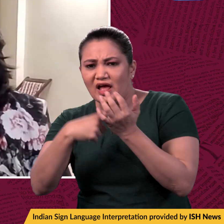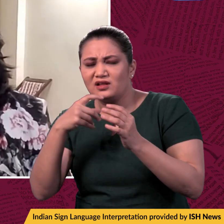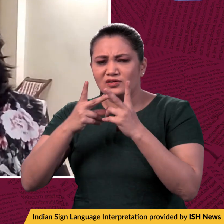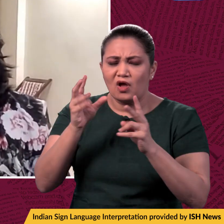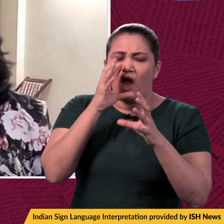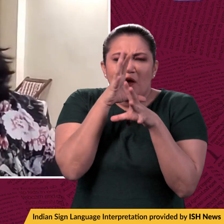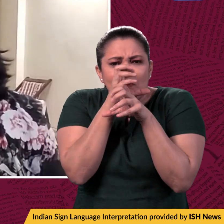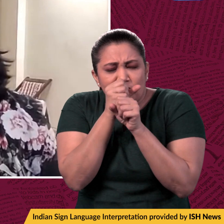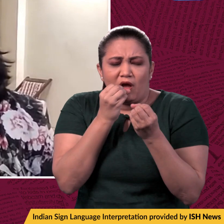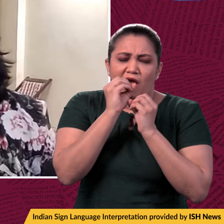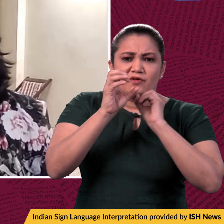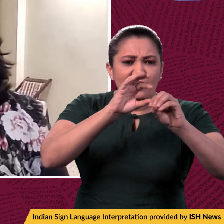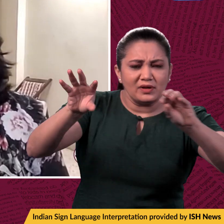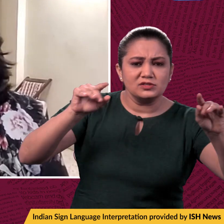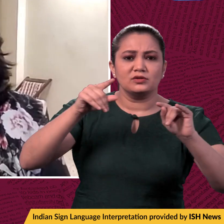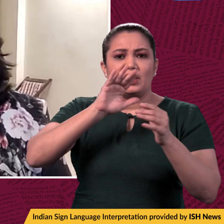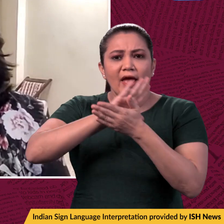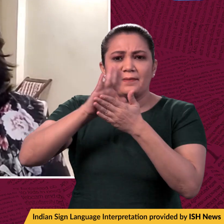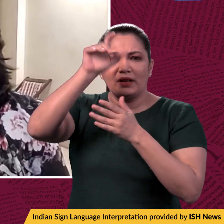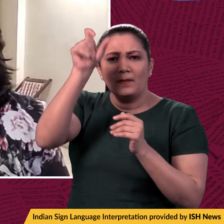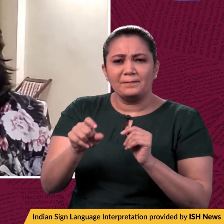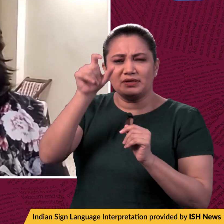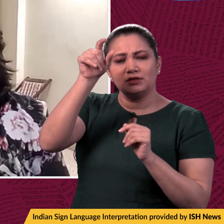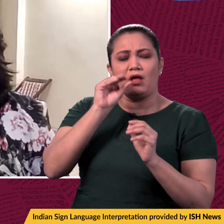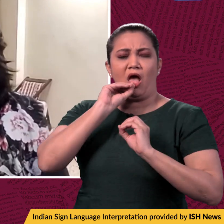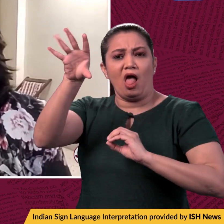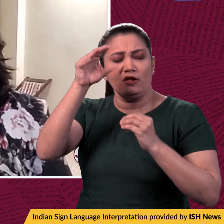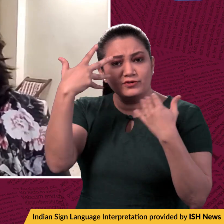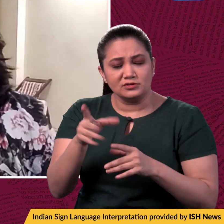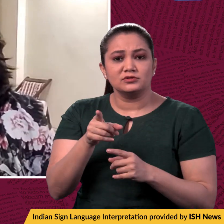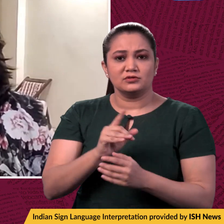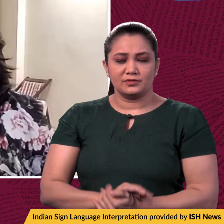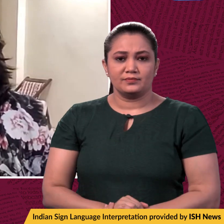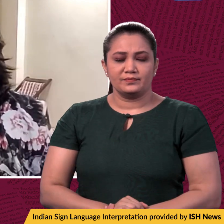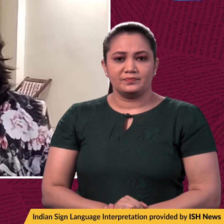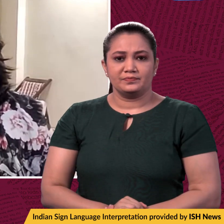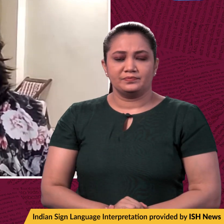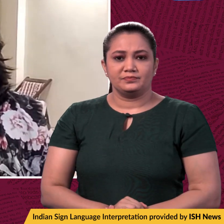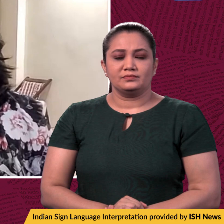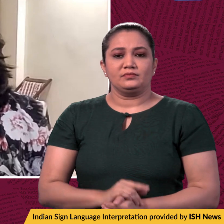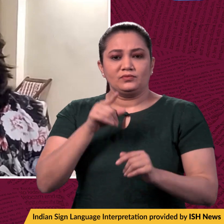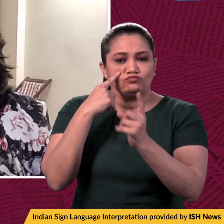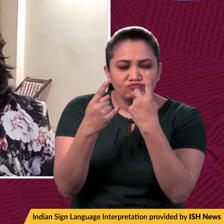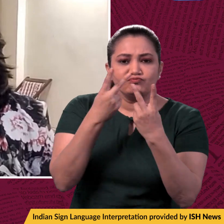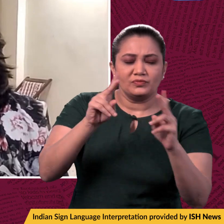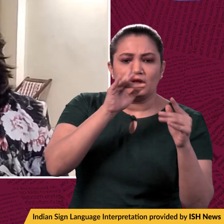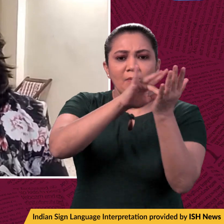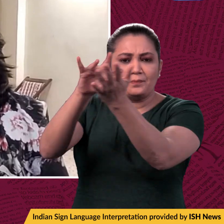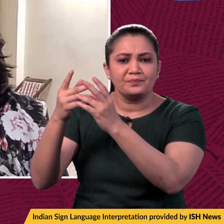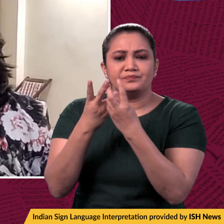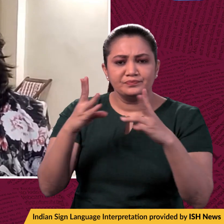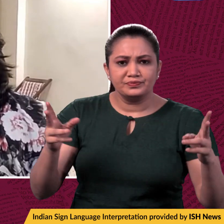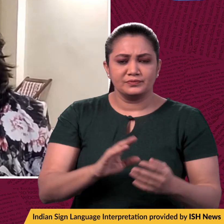allegedly passed on confidential information to a Himalayan yogi. Now, yesterday, premises in Mumbai and